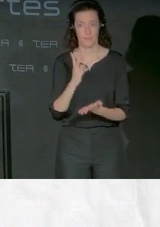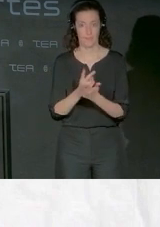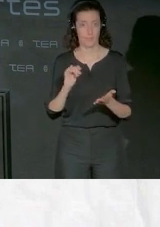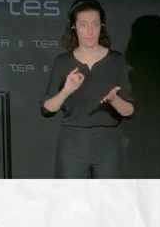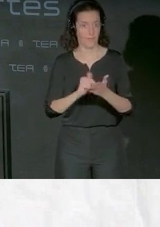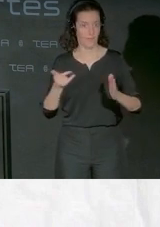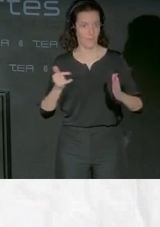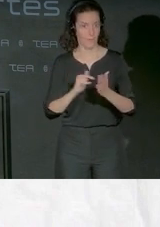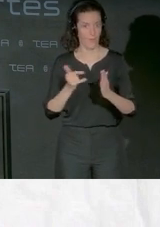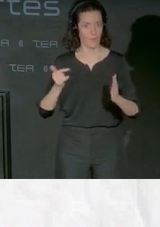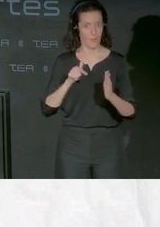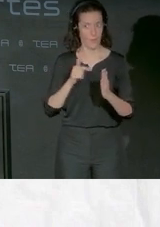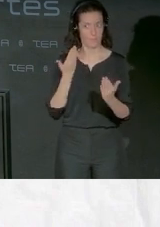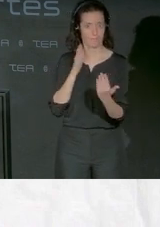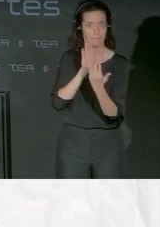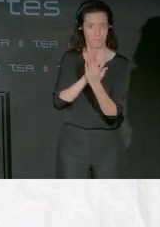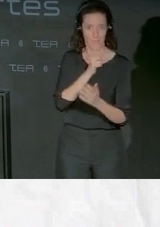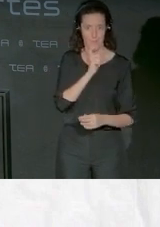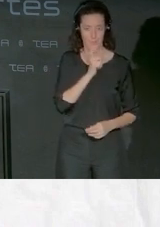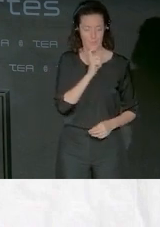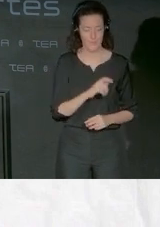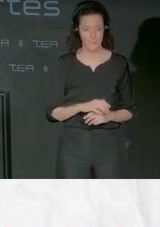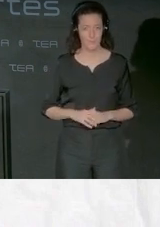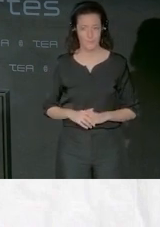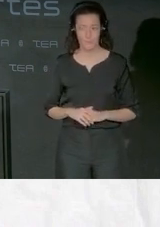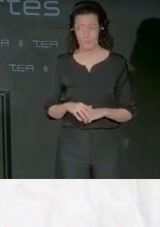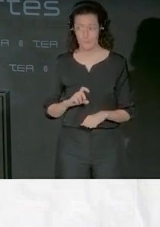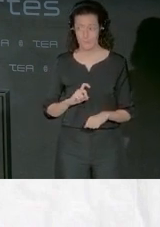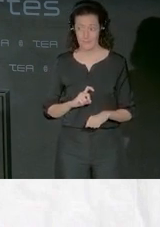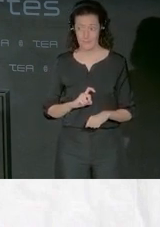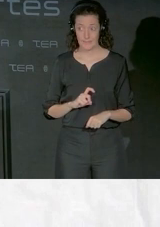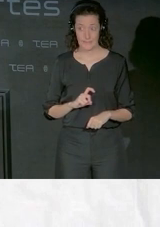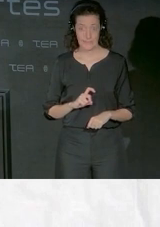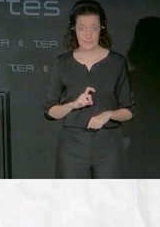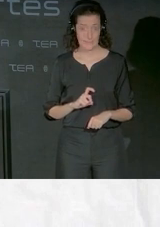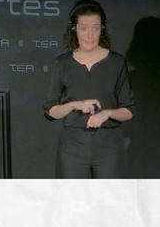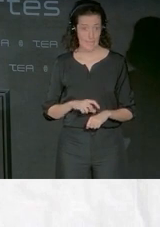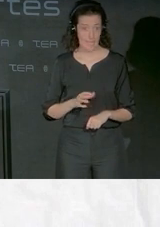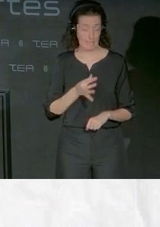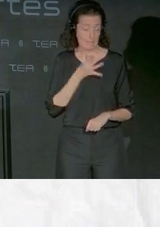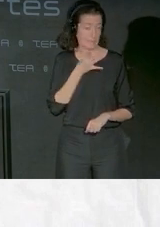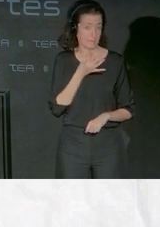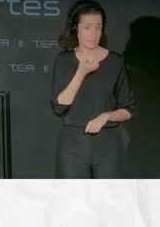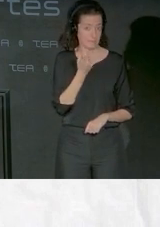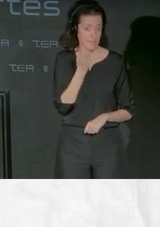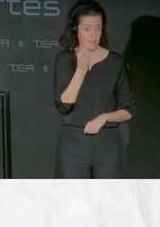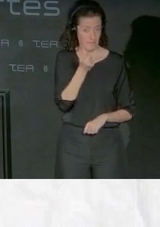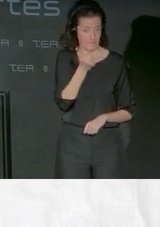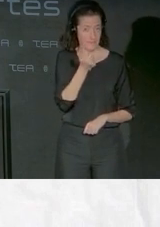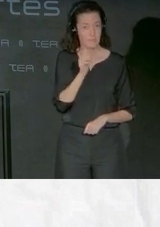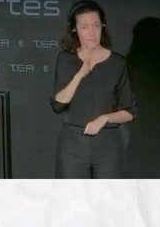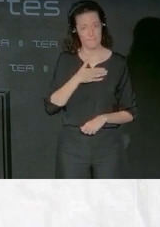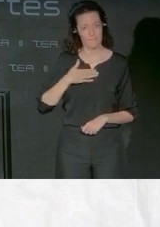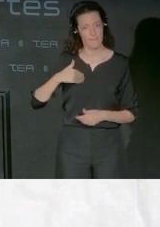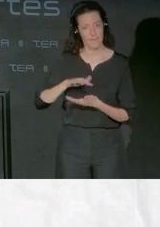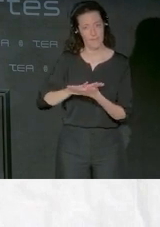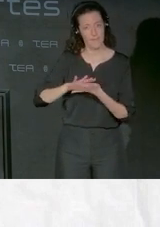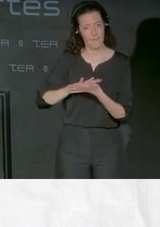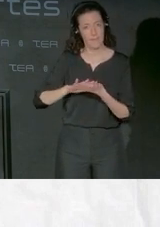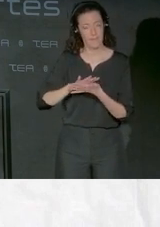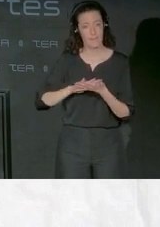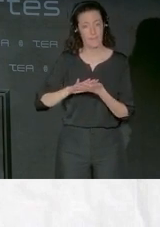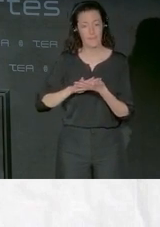I'm almost done, but I just wanted to zoom in a bit on video game spillovers that has been discussed a bit, notably for the